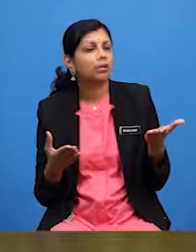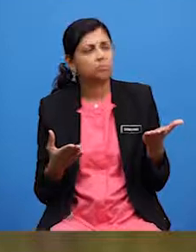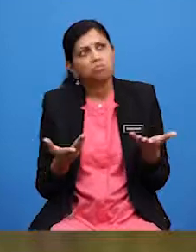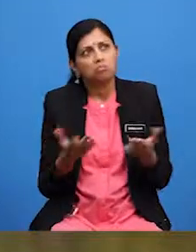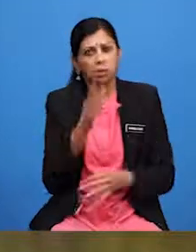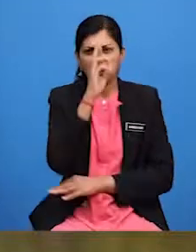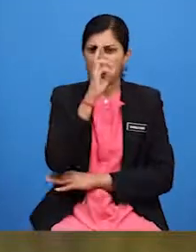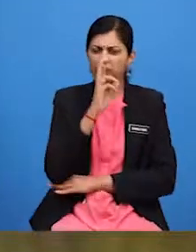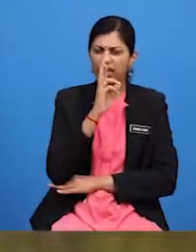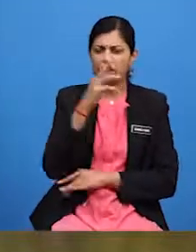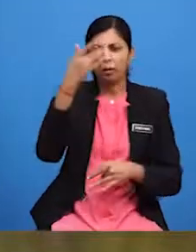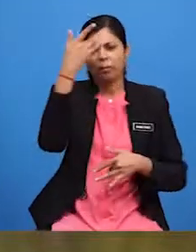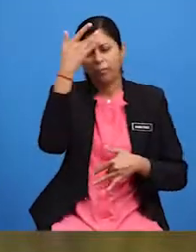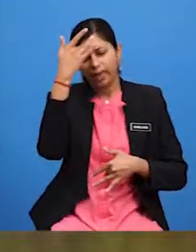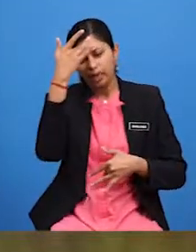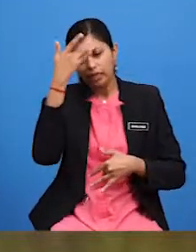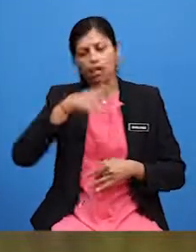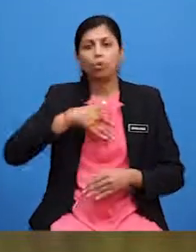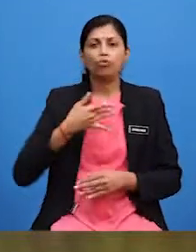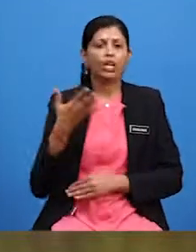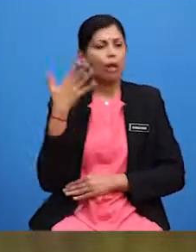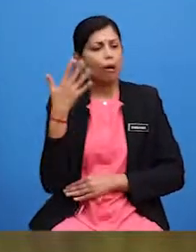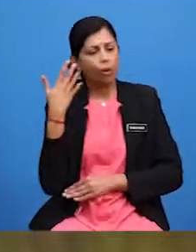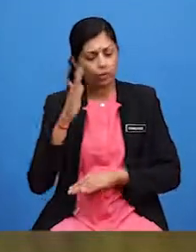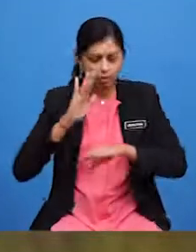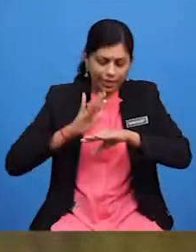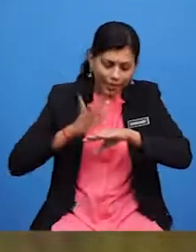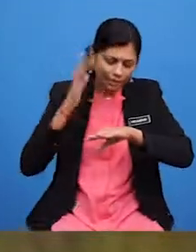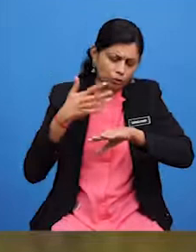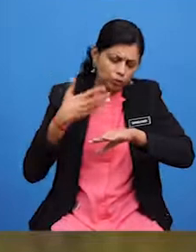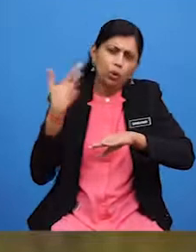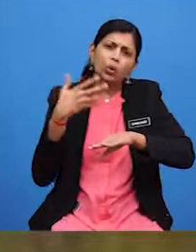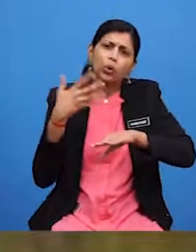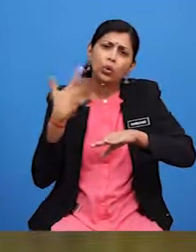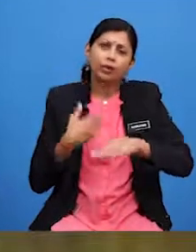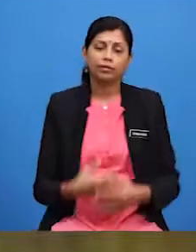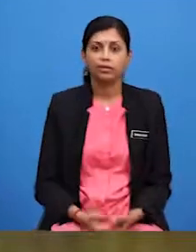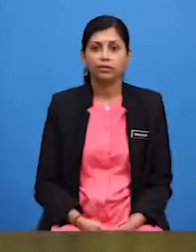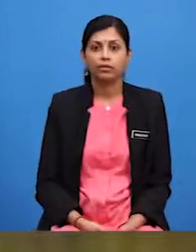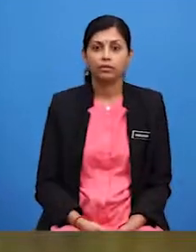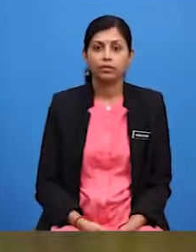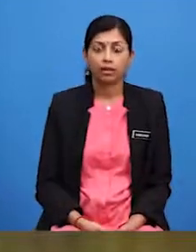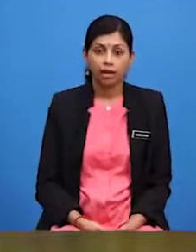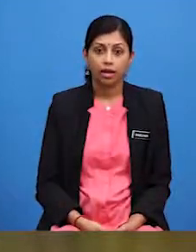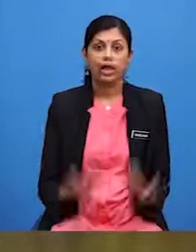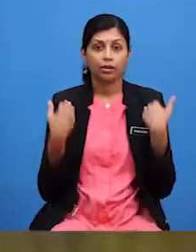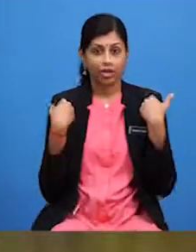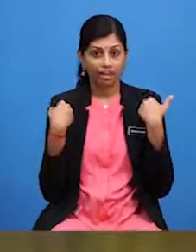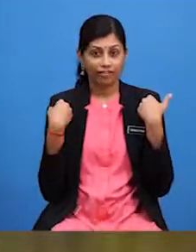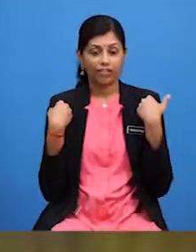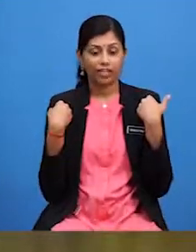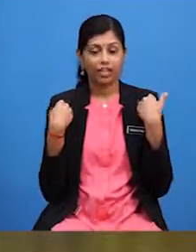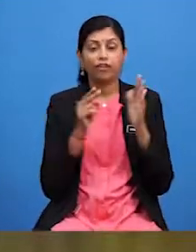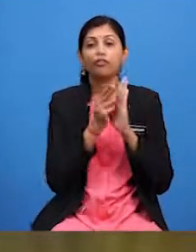painful skin that feels hot to touch. It usually appears within a few hours after the